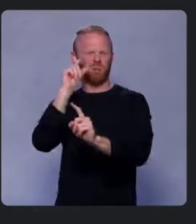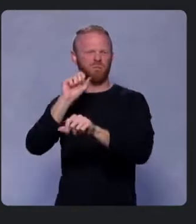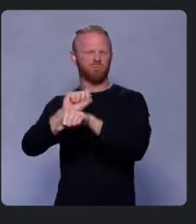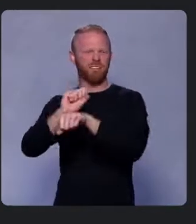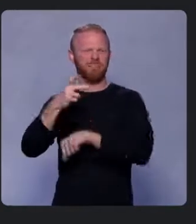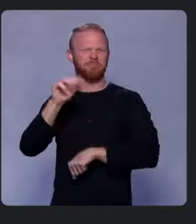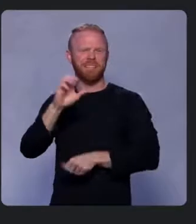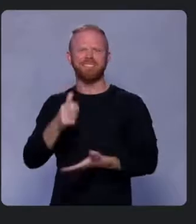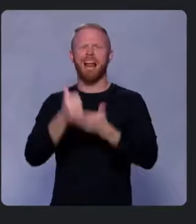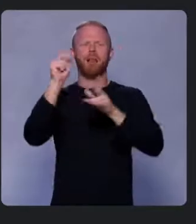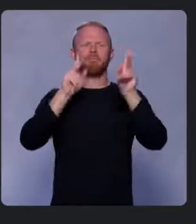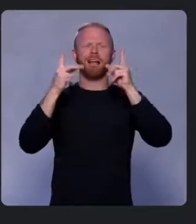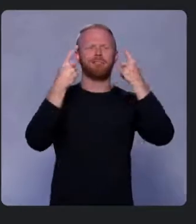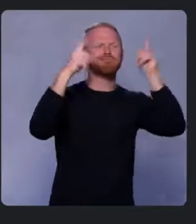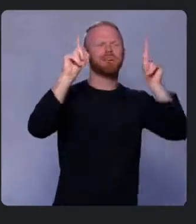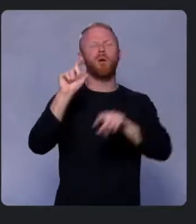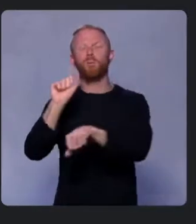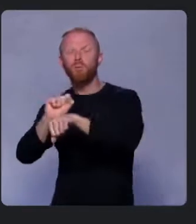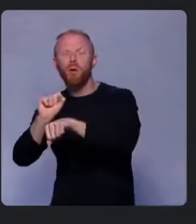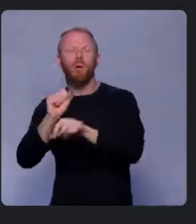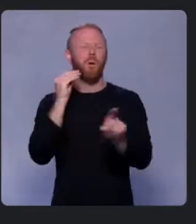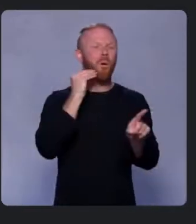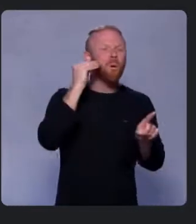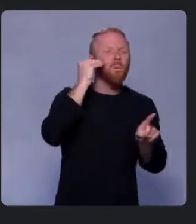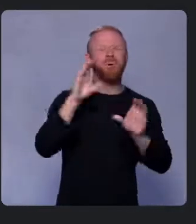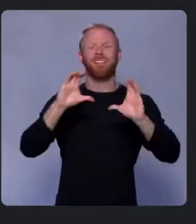work, at home, and in the classroom.